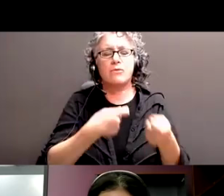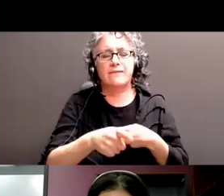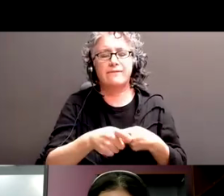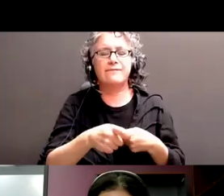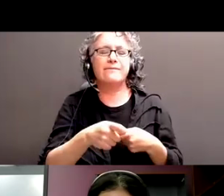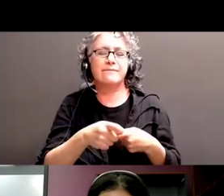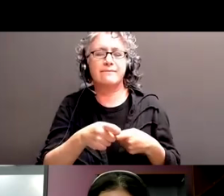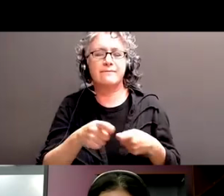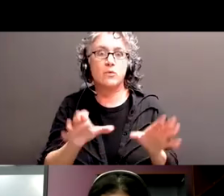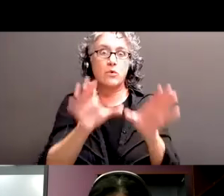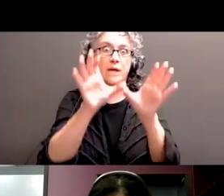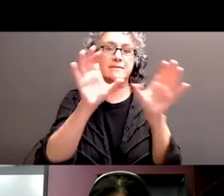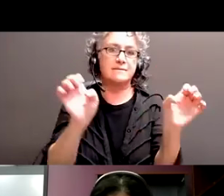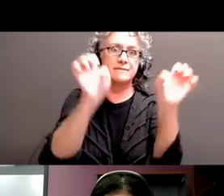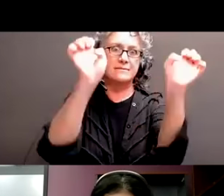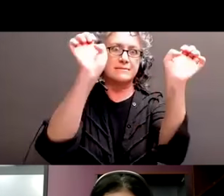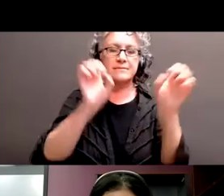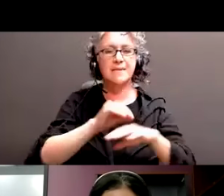Counselor.